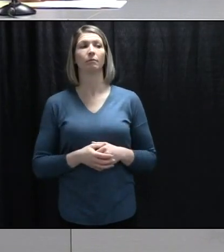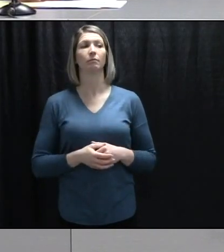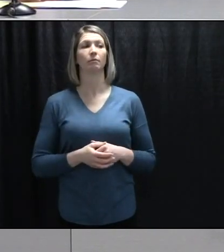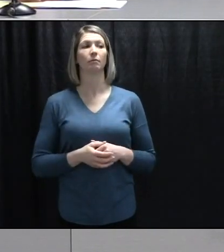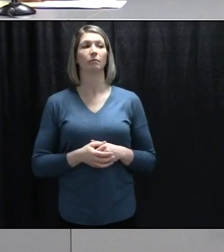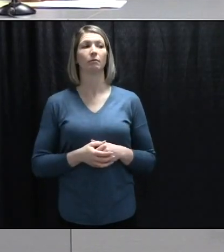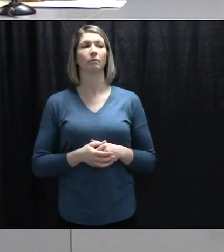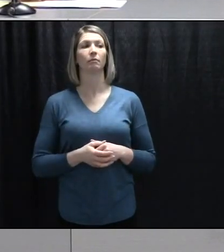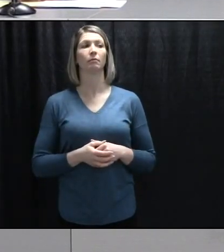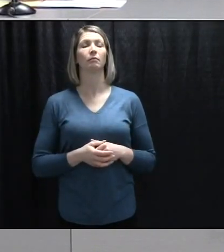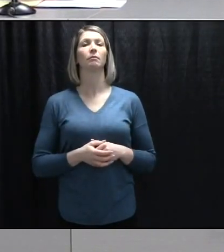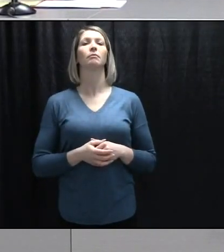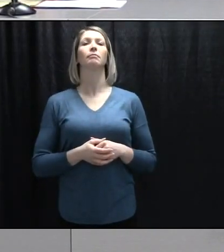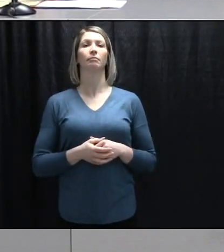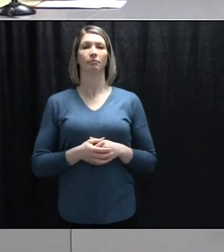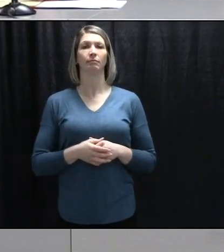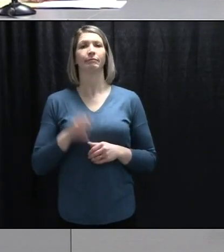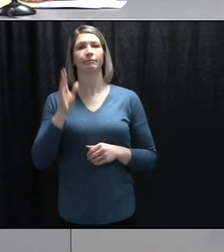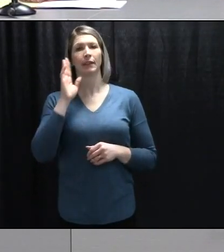Hello.